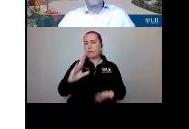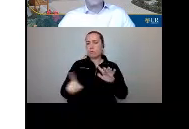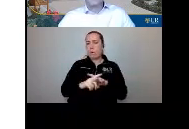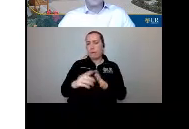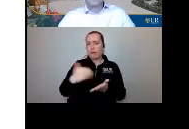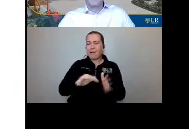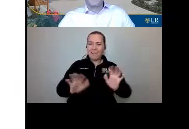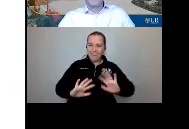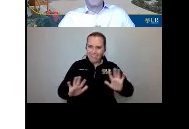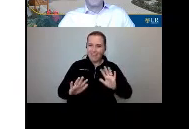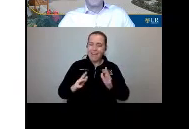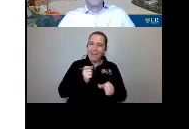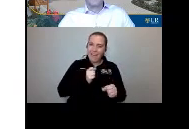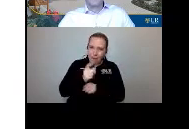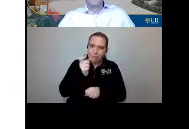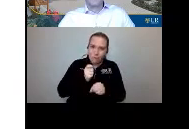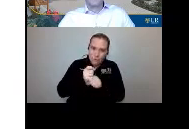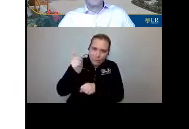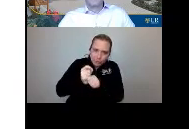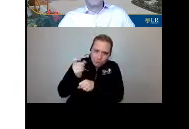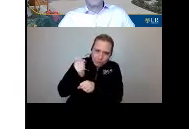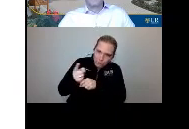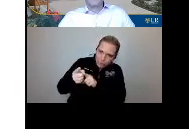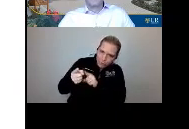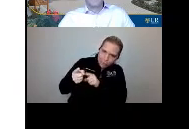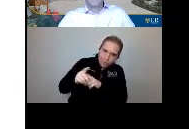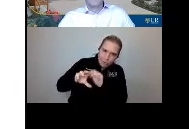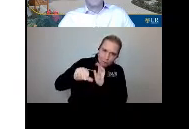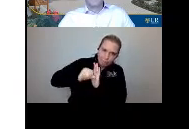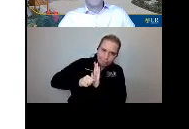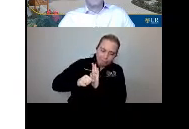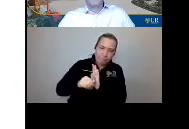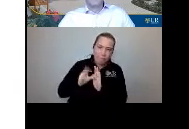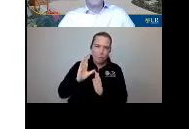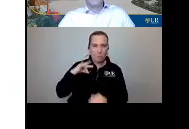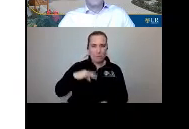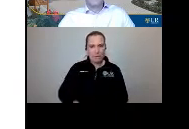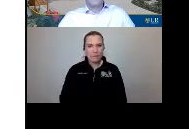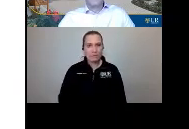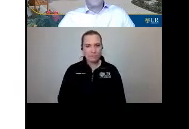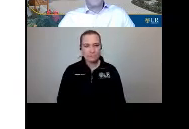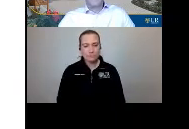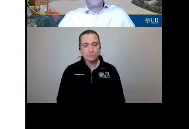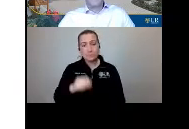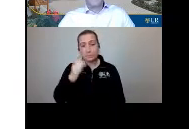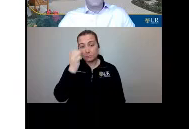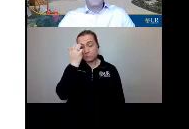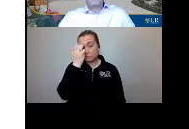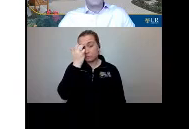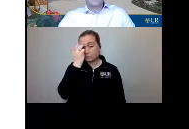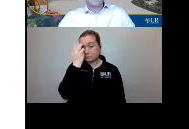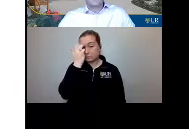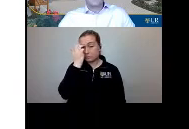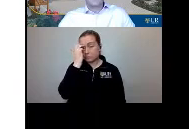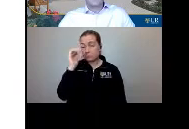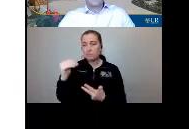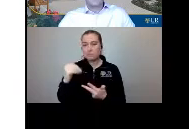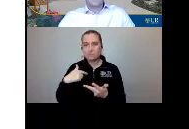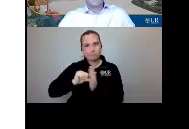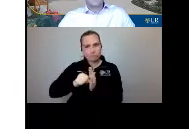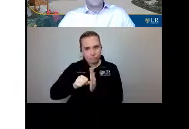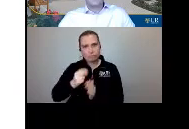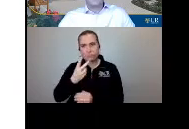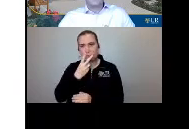people participating in this year after year. That's where the biggest benefits are. As well as linking into smoking